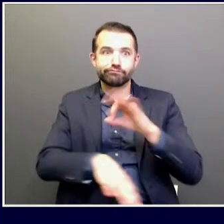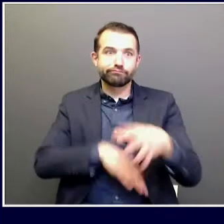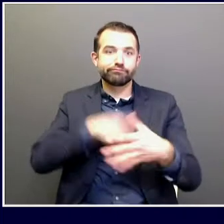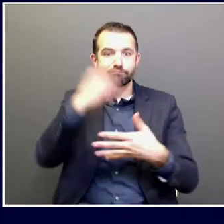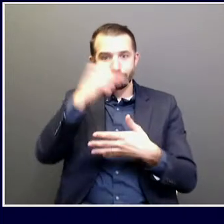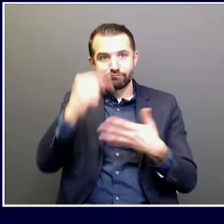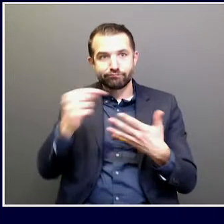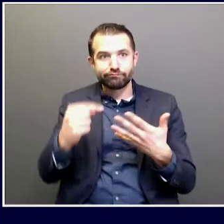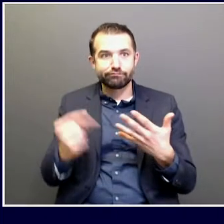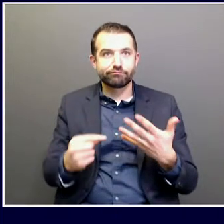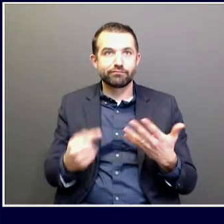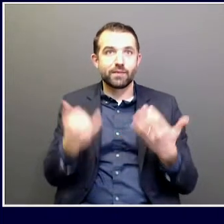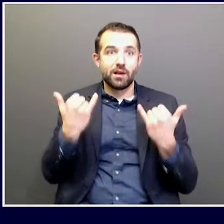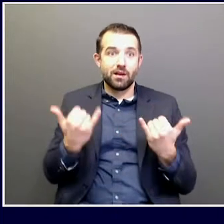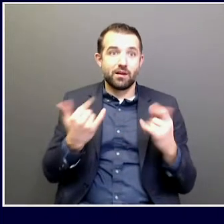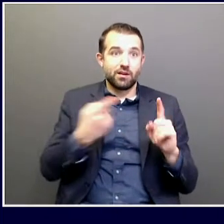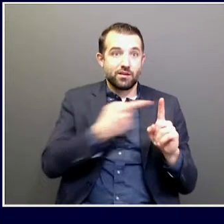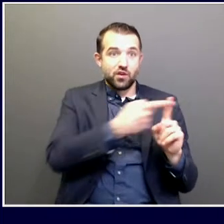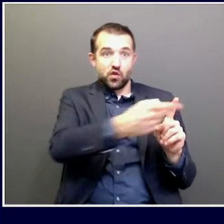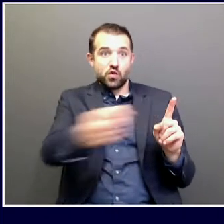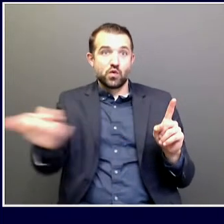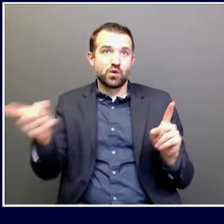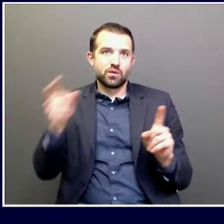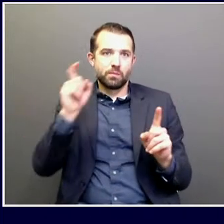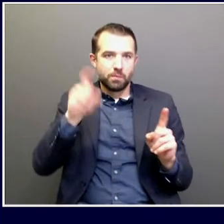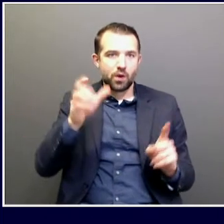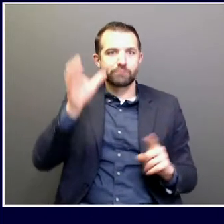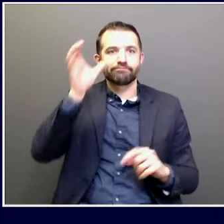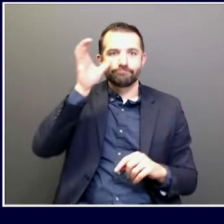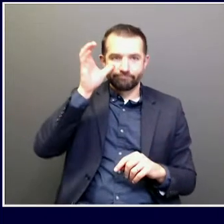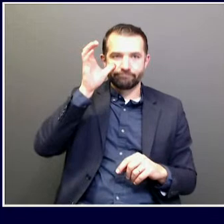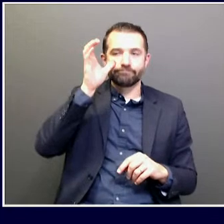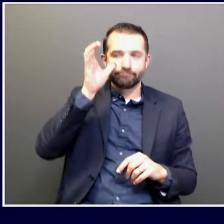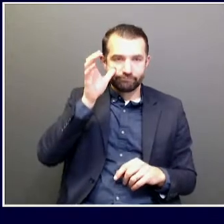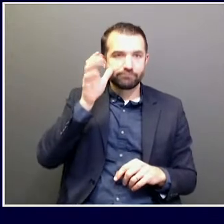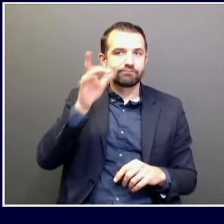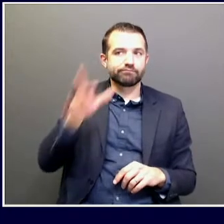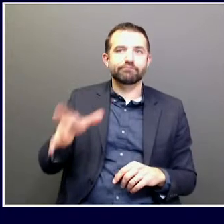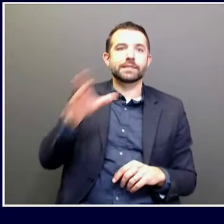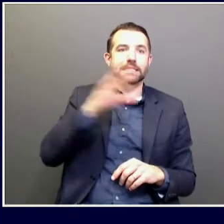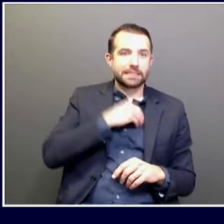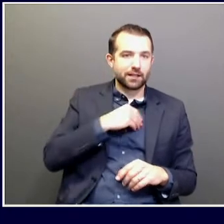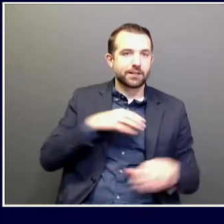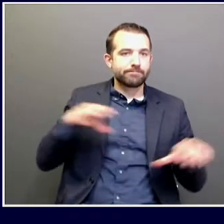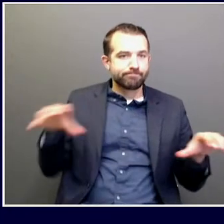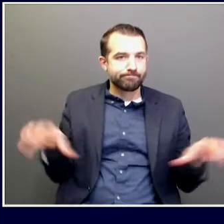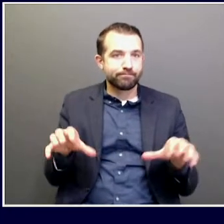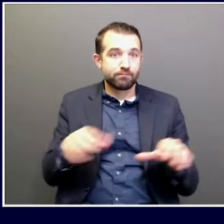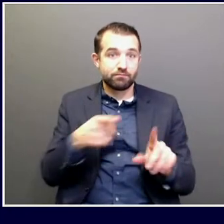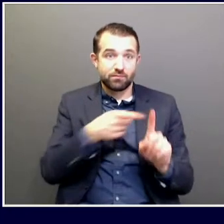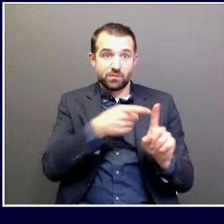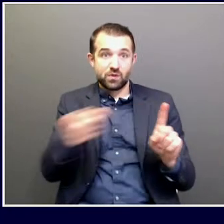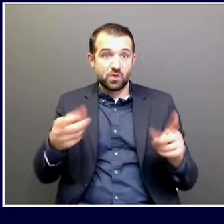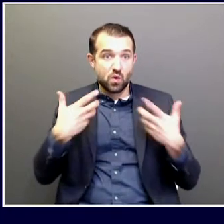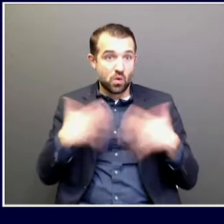them safe, keep them out of the ICU, keep a ventilator out of their throats, and keep their families safe this holiday season